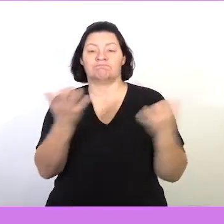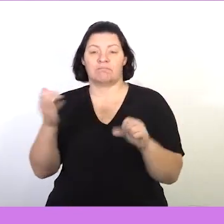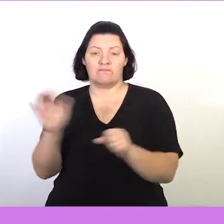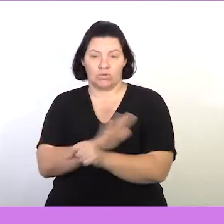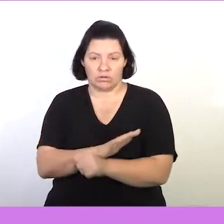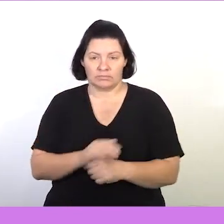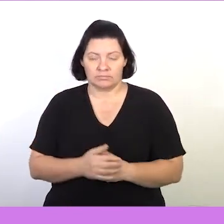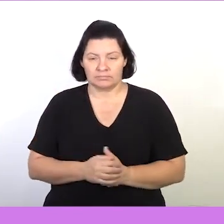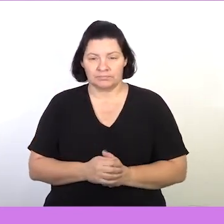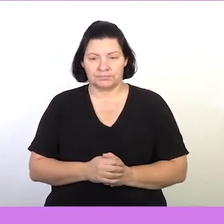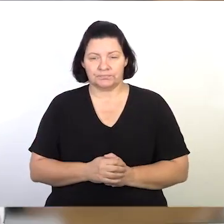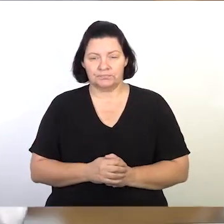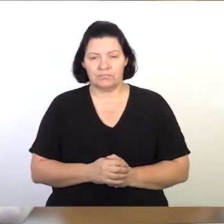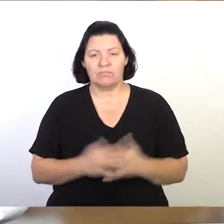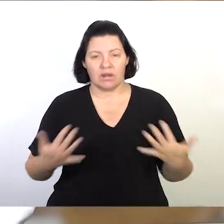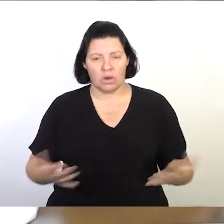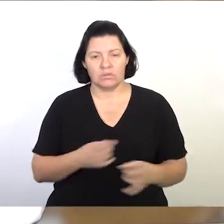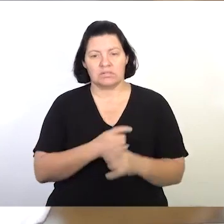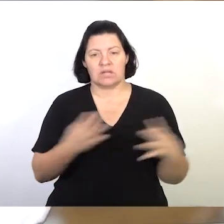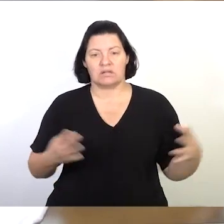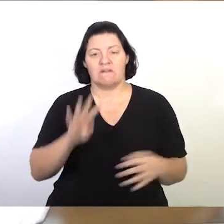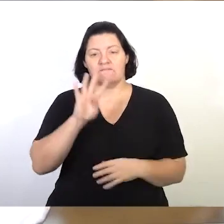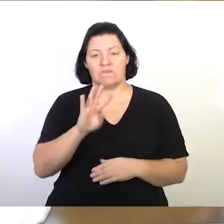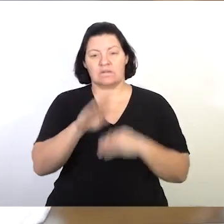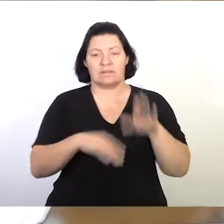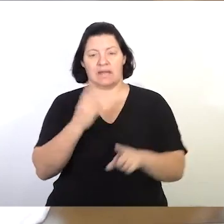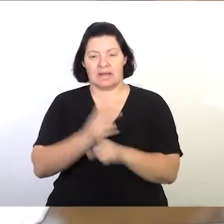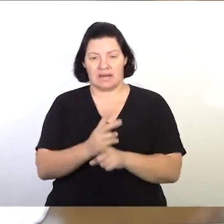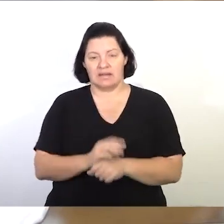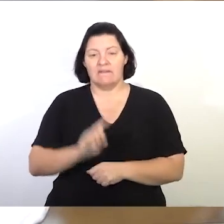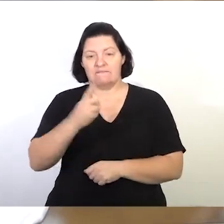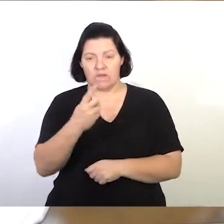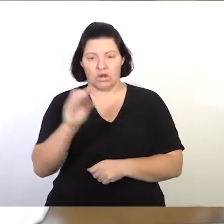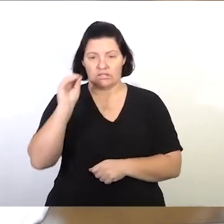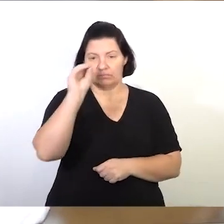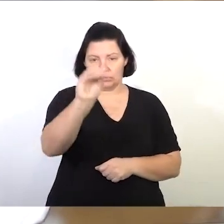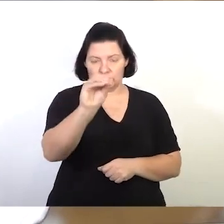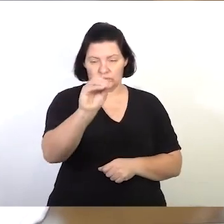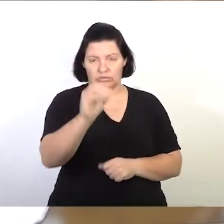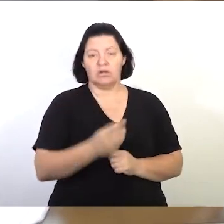Show all your calculations. All right, now let's start with the 4 steps again. Step number